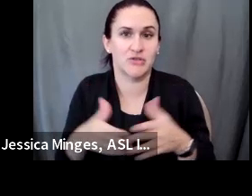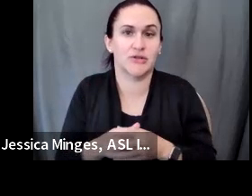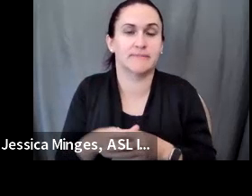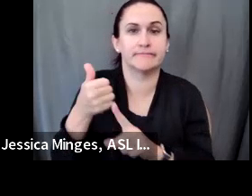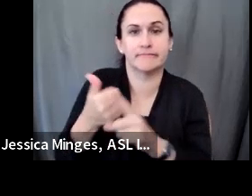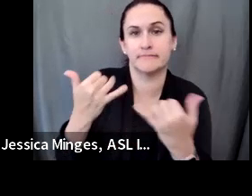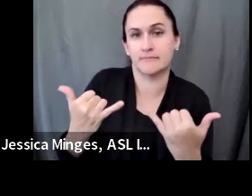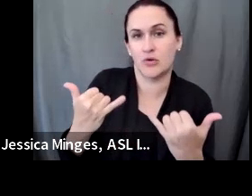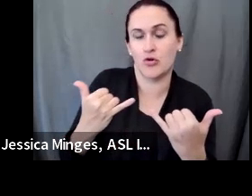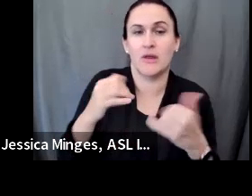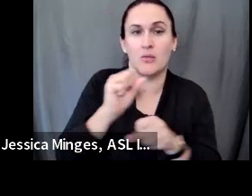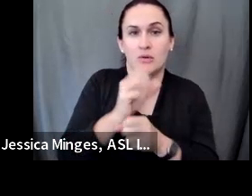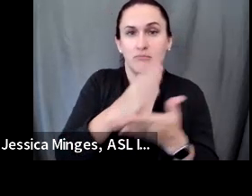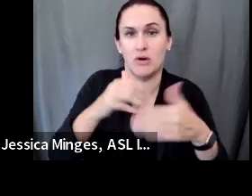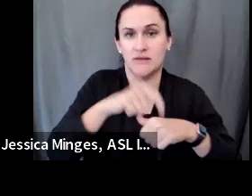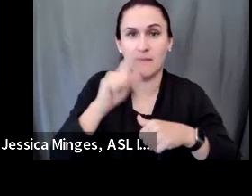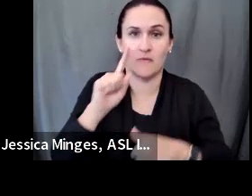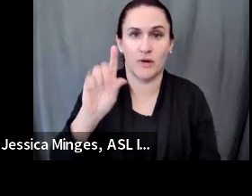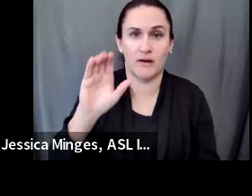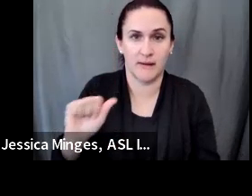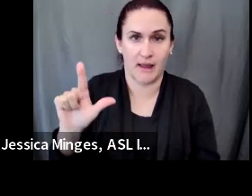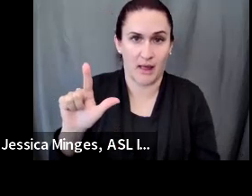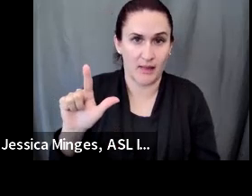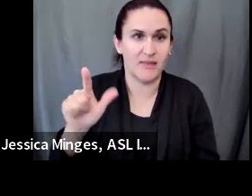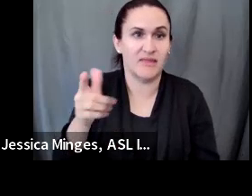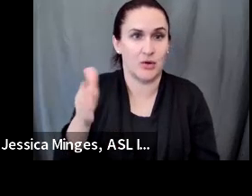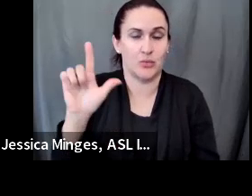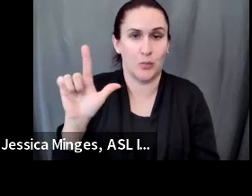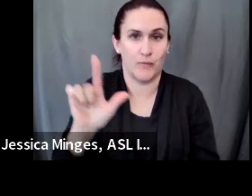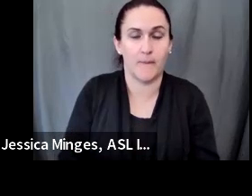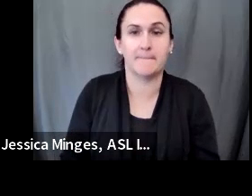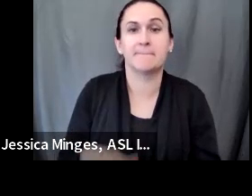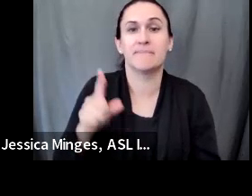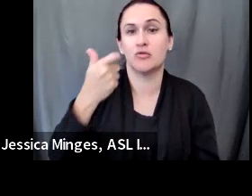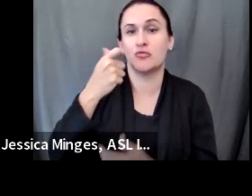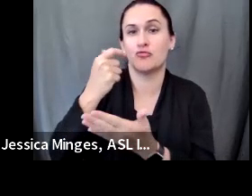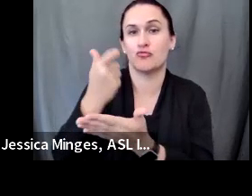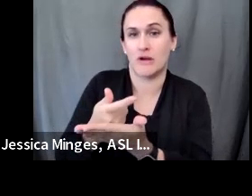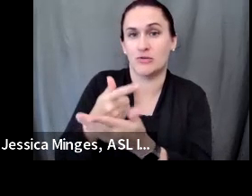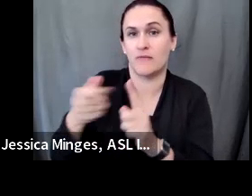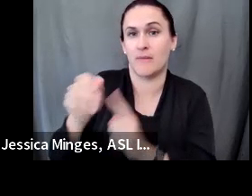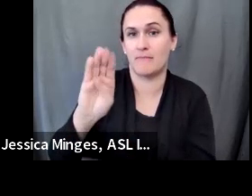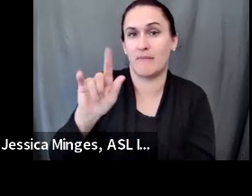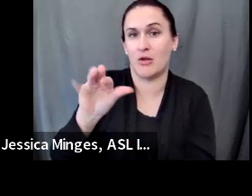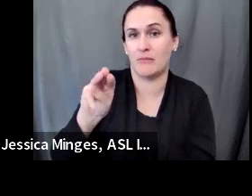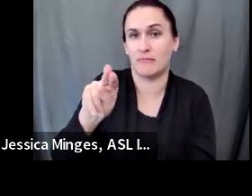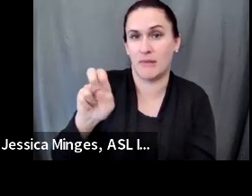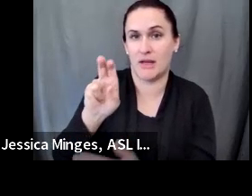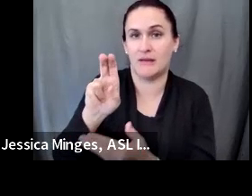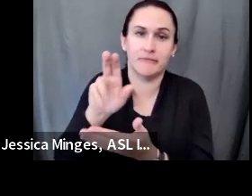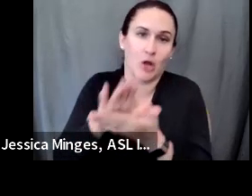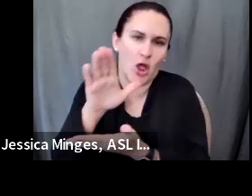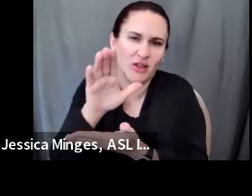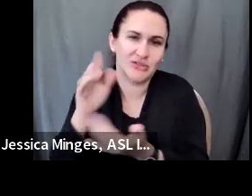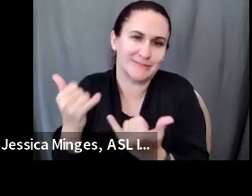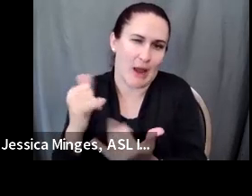works part-time at the Center for Accessible Living in Louisville. He graduated from Bellarmine College, now university,